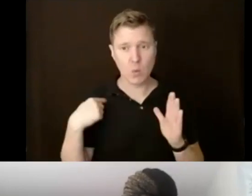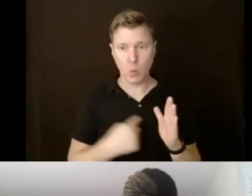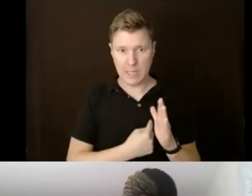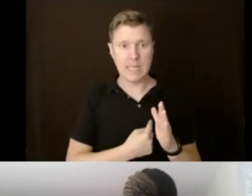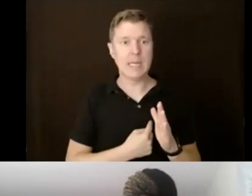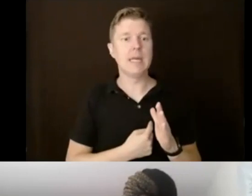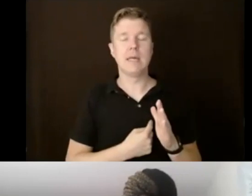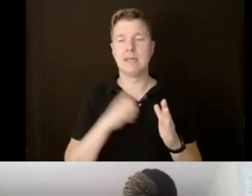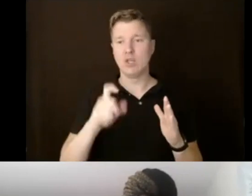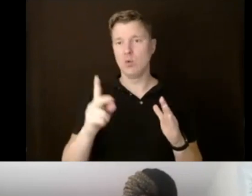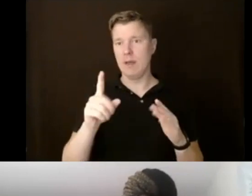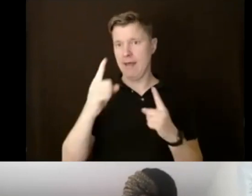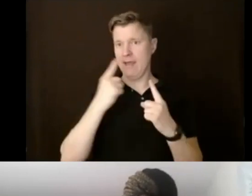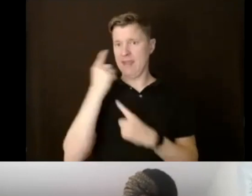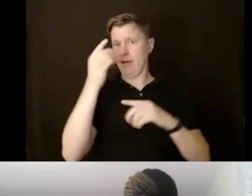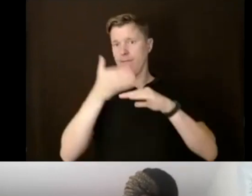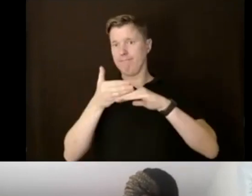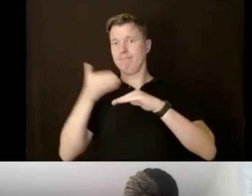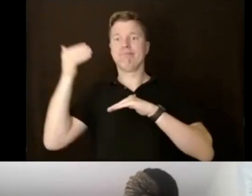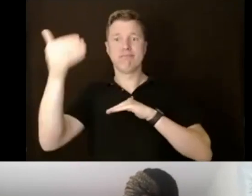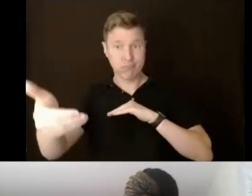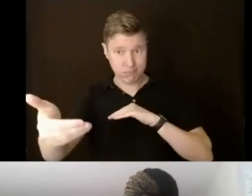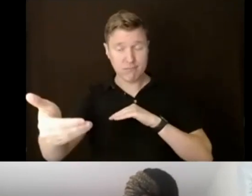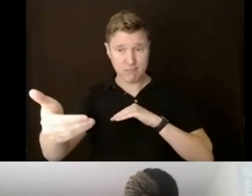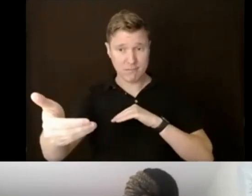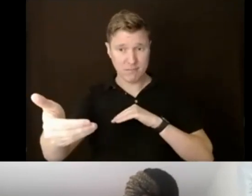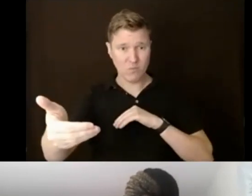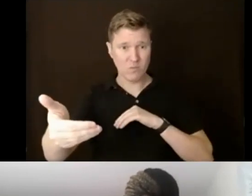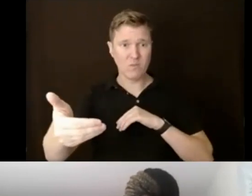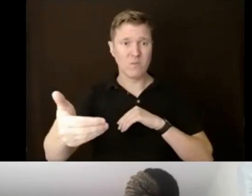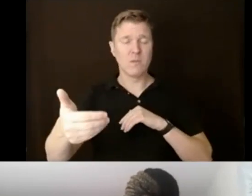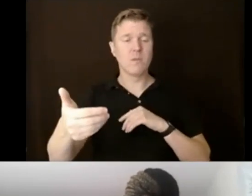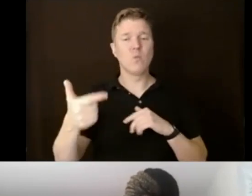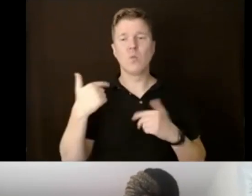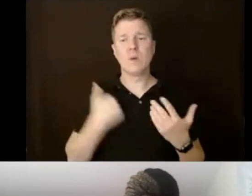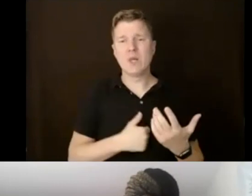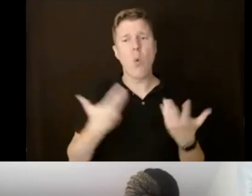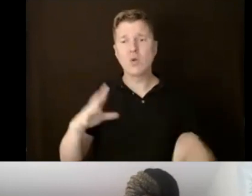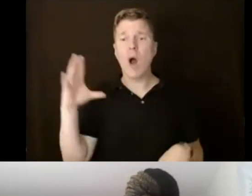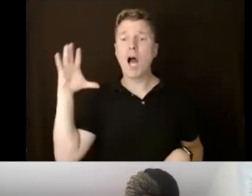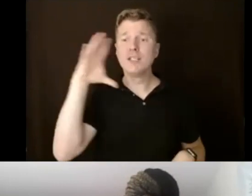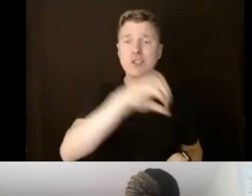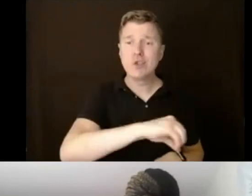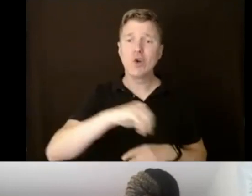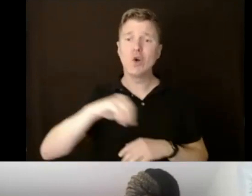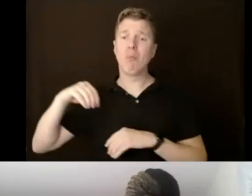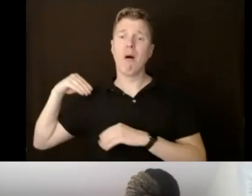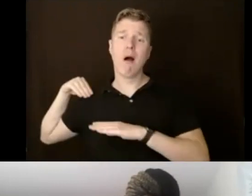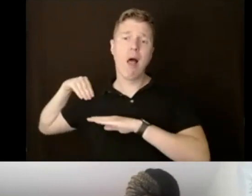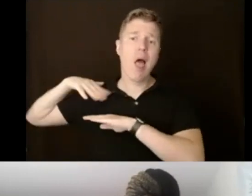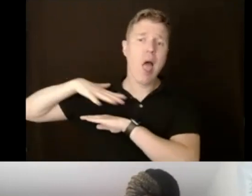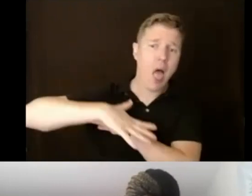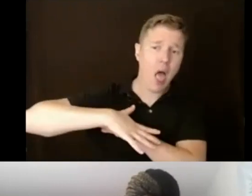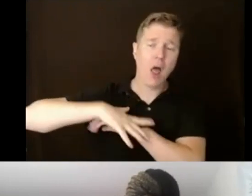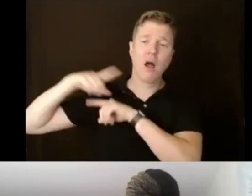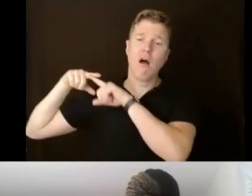forward thinking. We want to be unburdened by assumptions of the past. That means that we don't